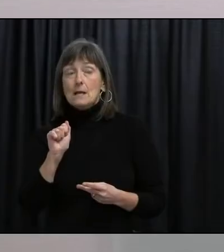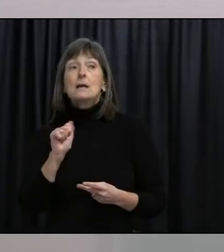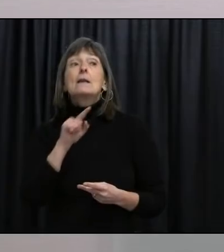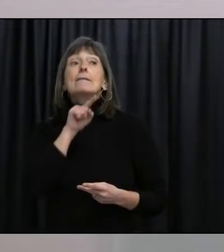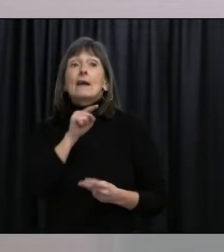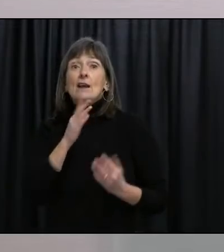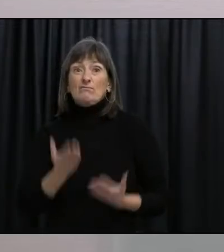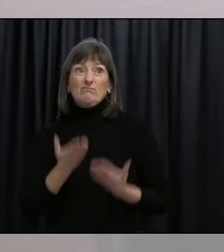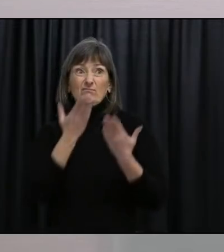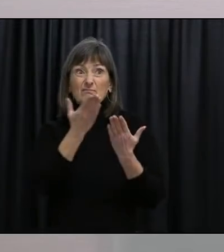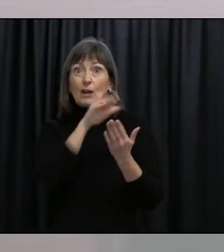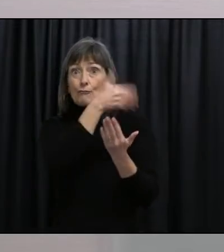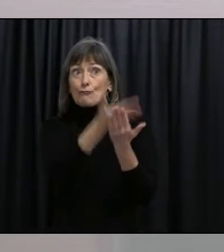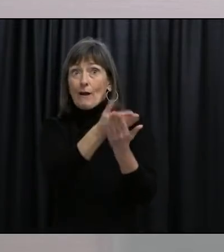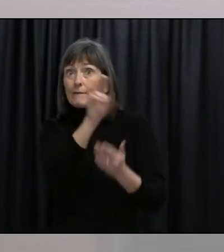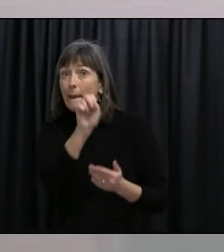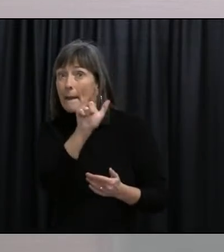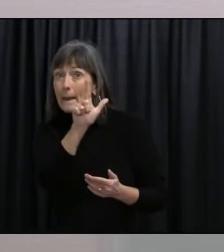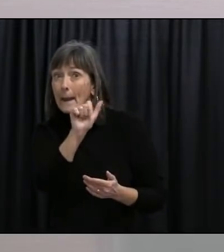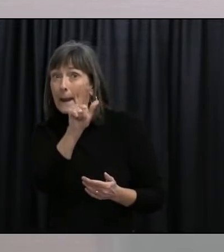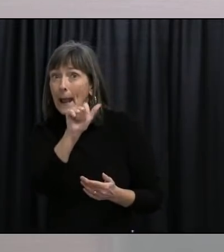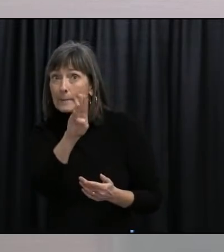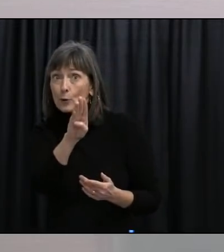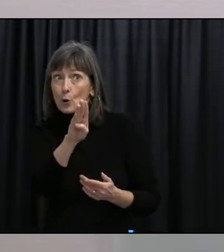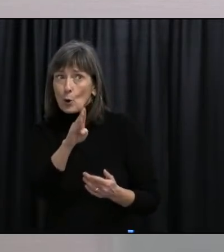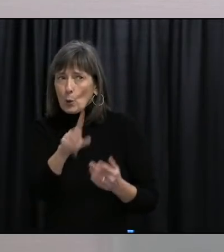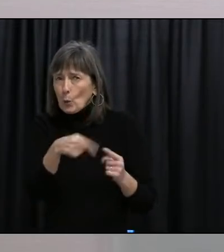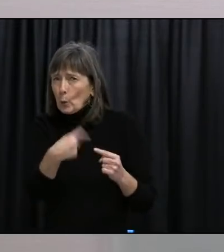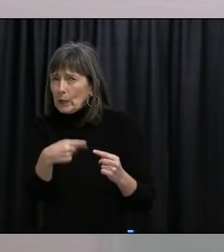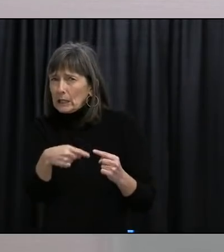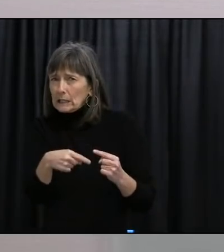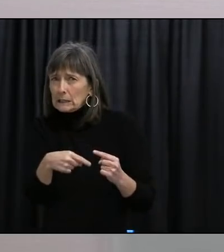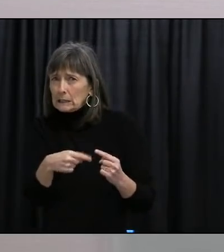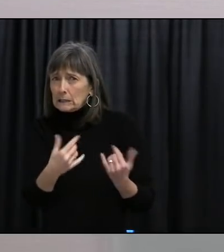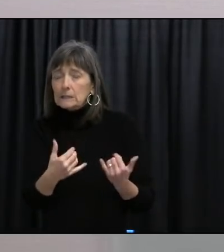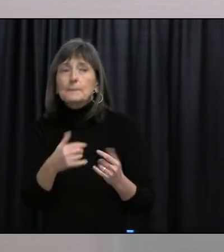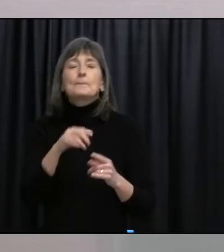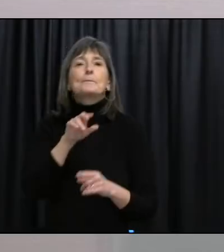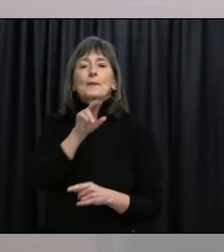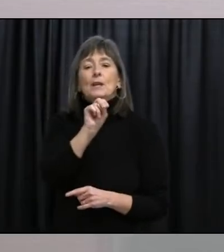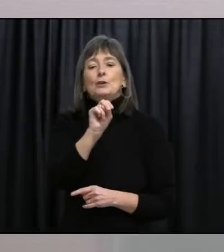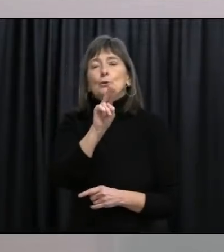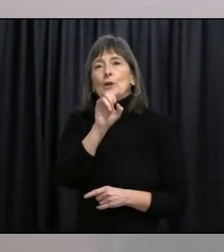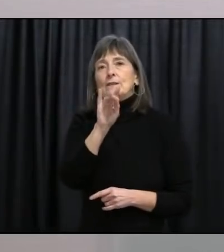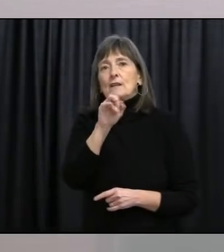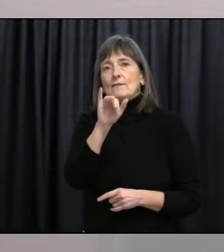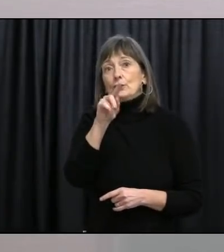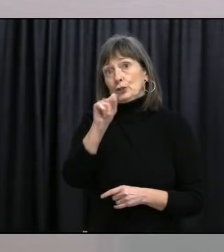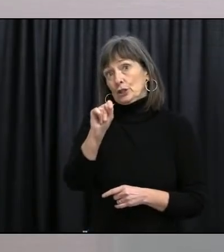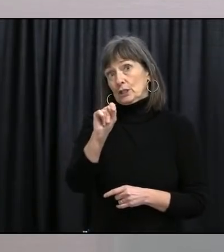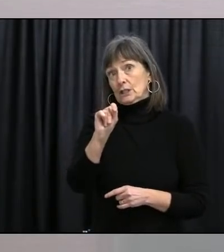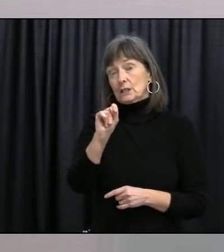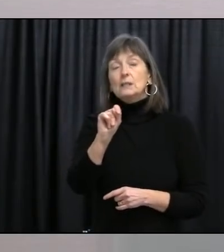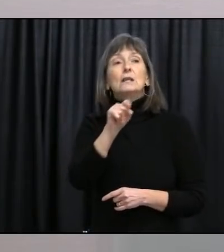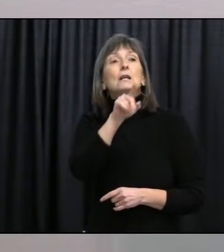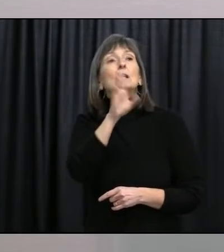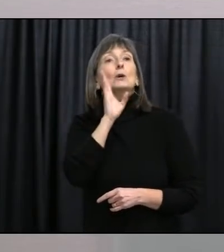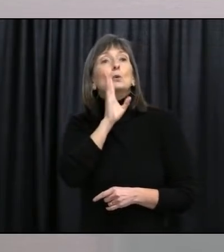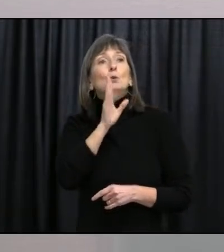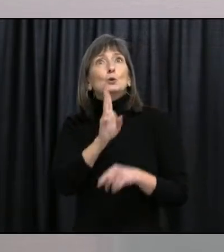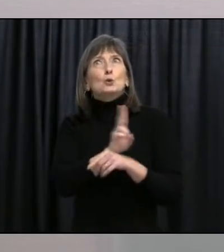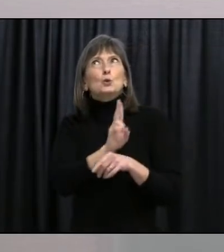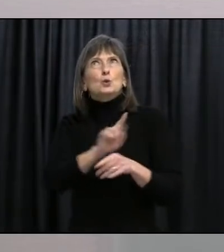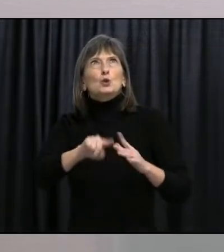Coast yet, and when will they actually start rolling out? Nunatsiavut have a plan to start using their share